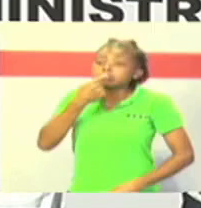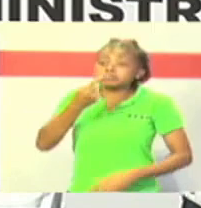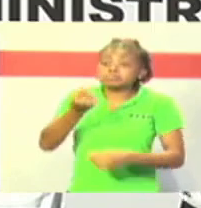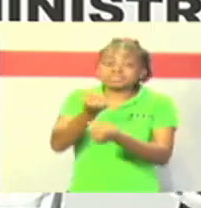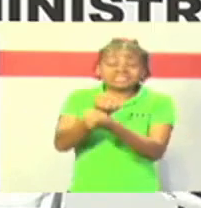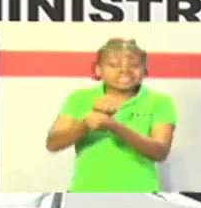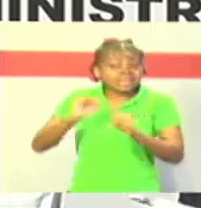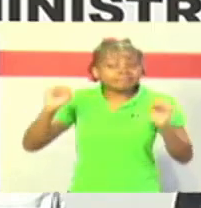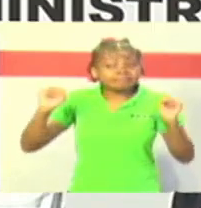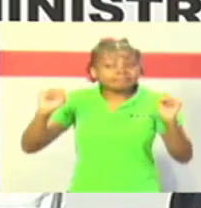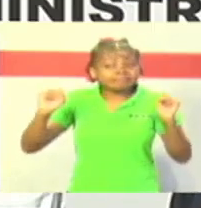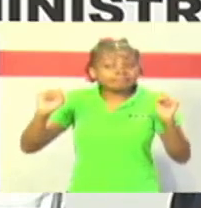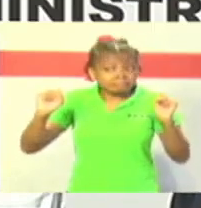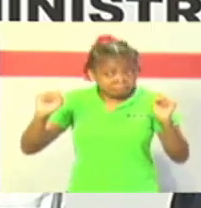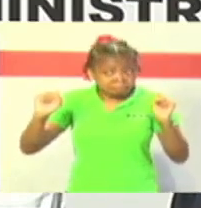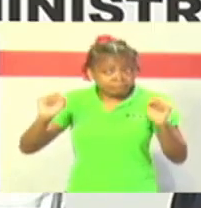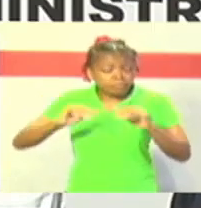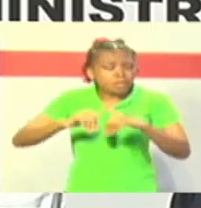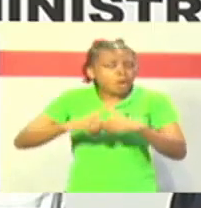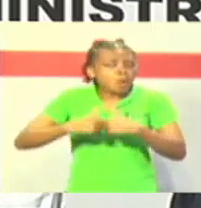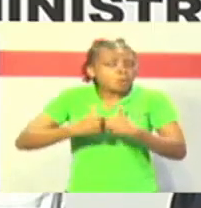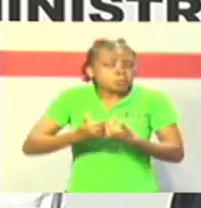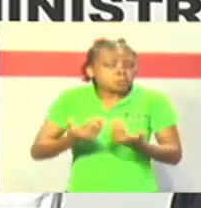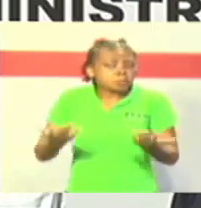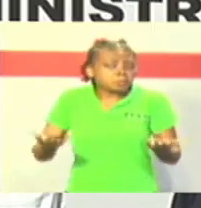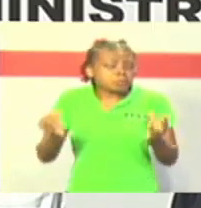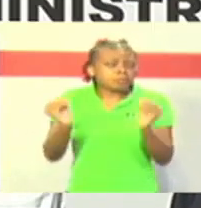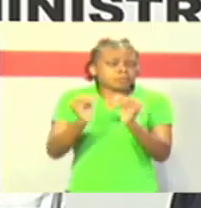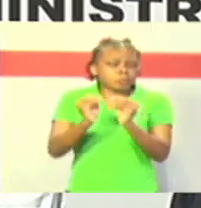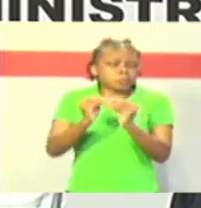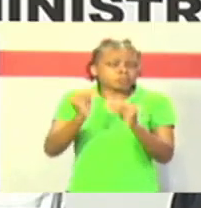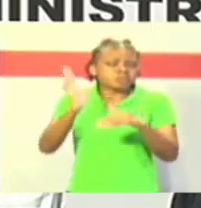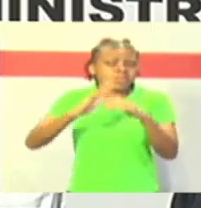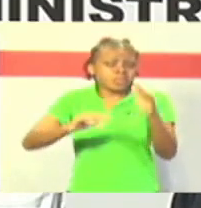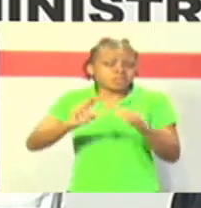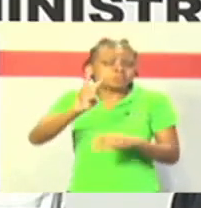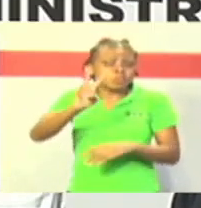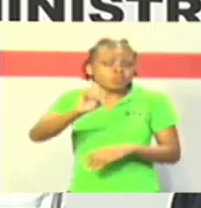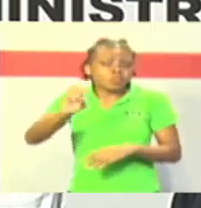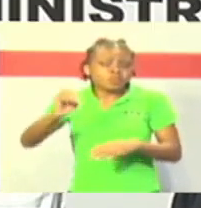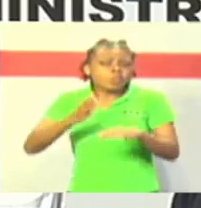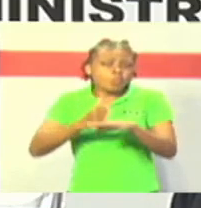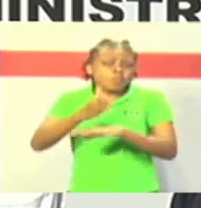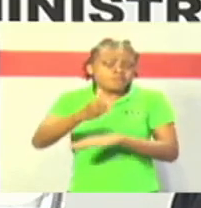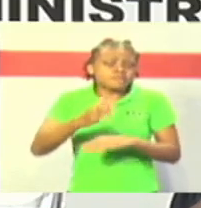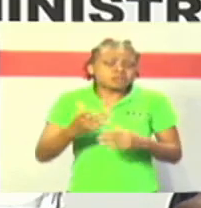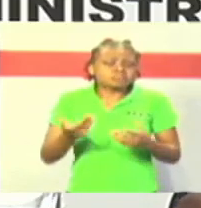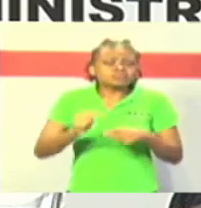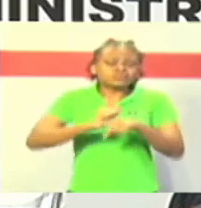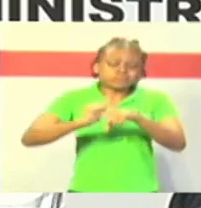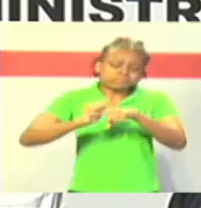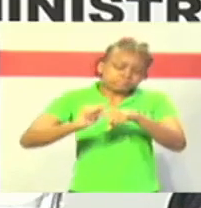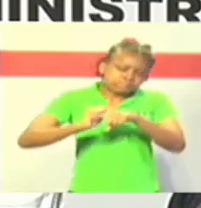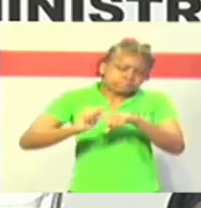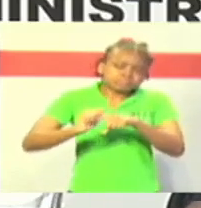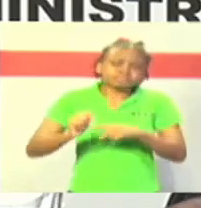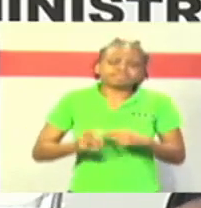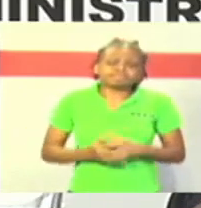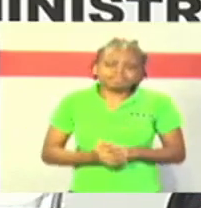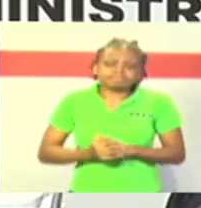of staff. And ward management for the COVID-19 patients and staff. We've